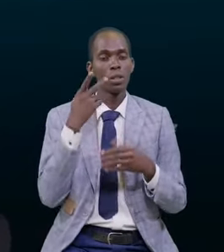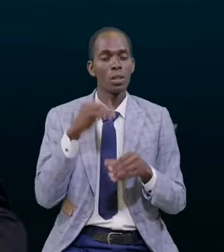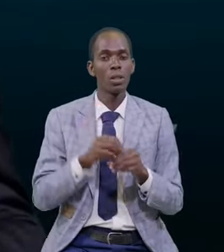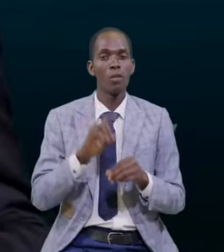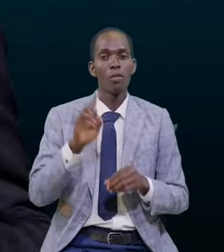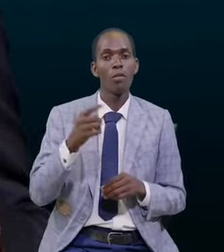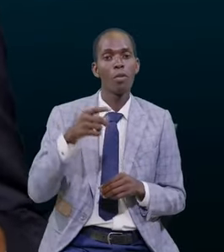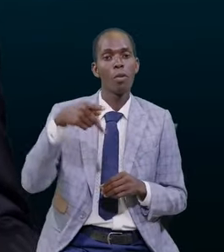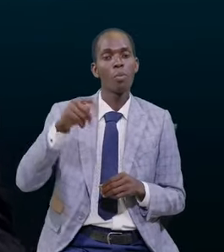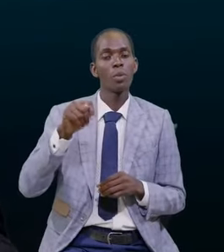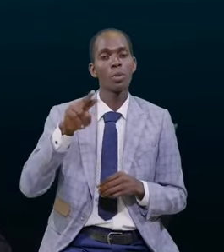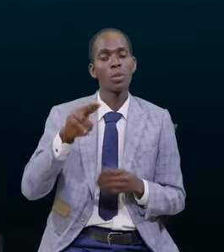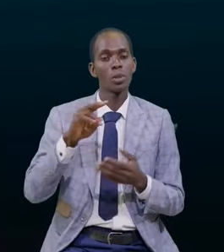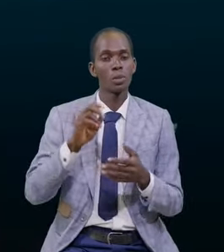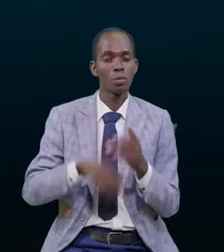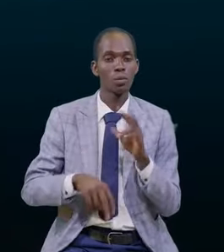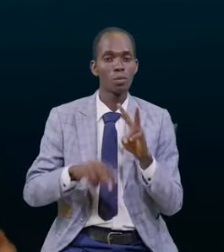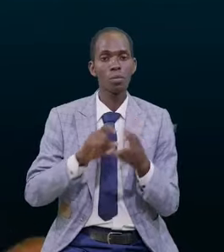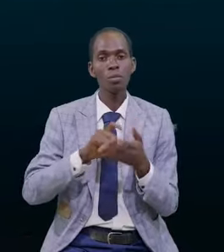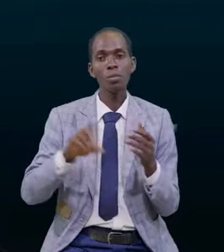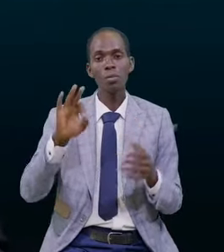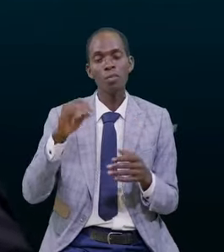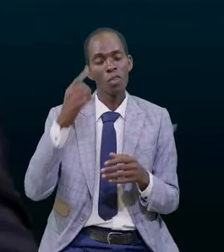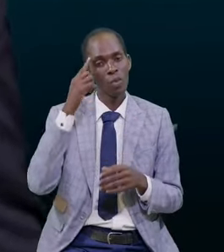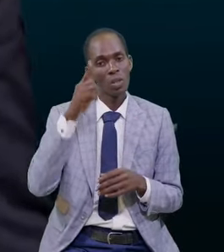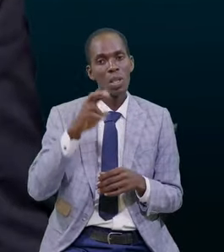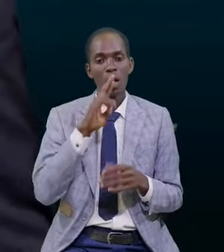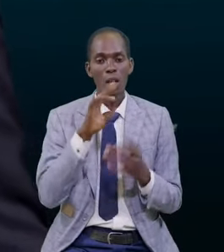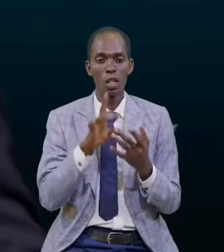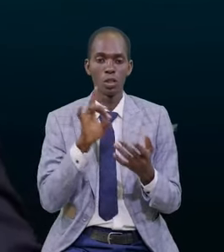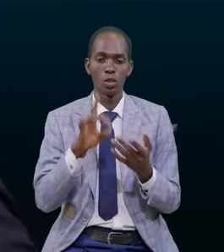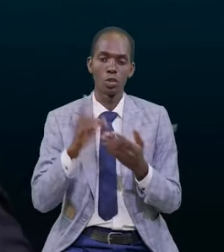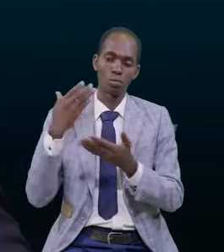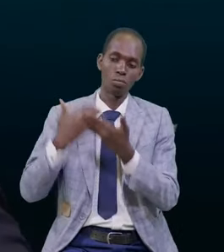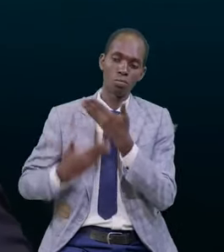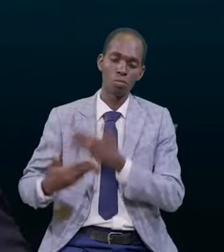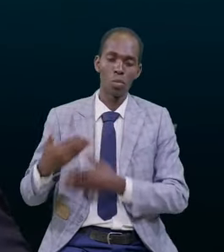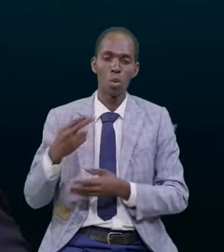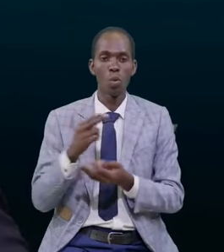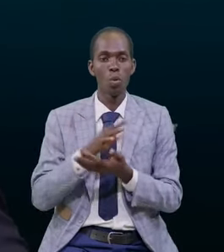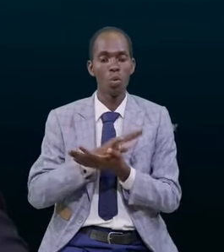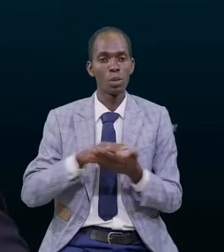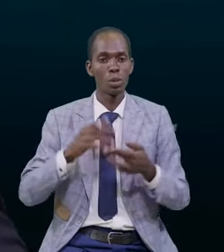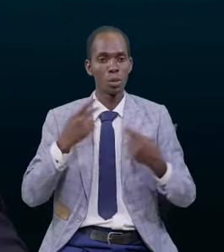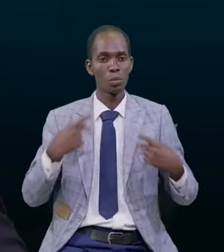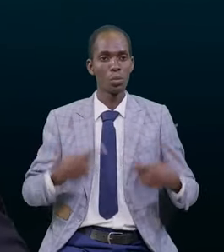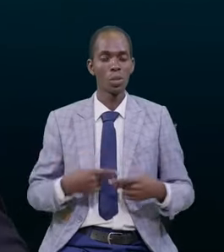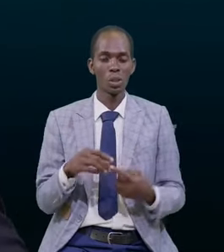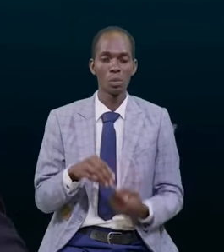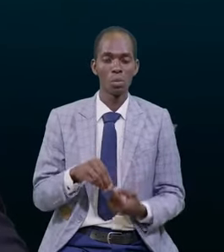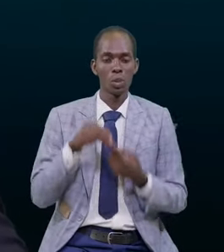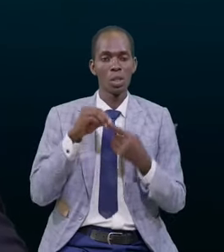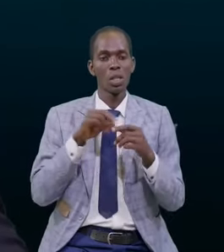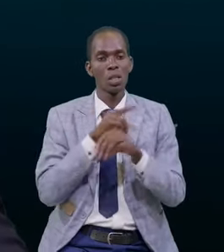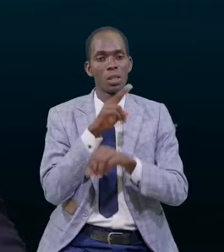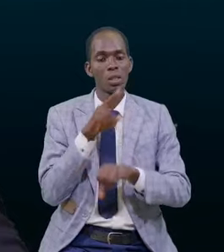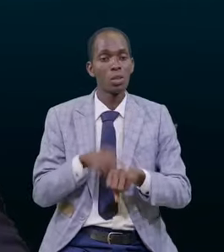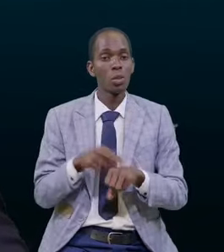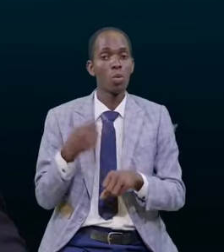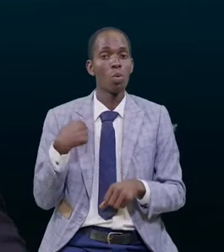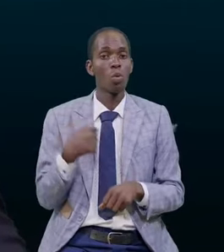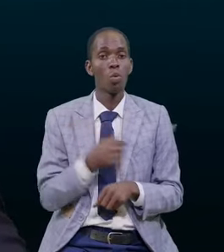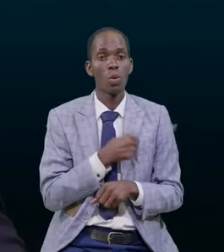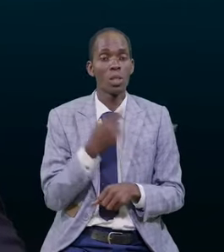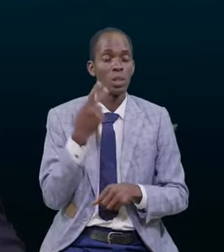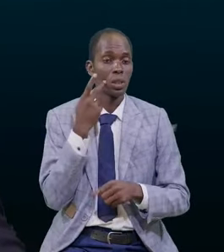ye are but ye are a chosen generation and holy priesthood A peculiar Nation so we see the Holiness there